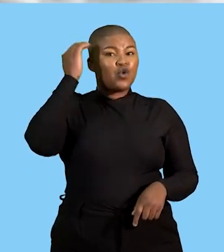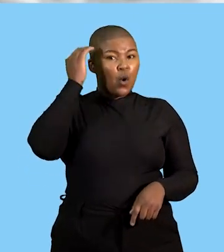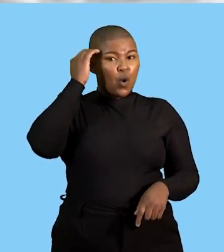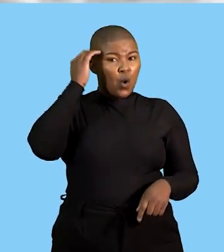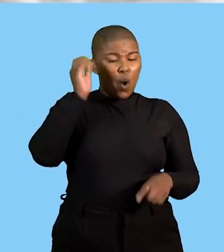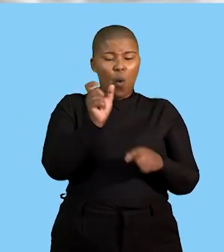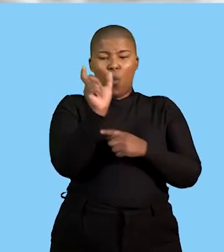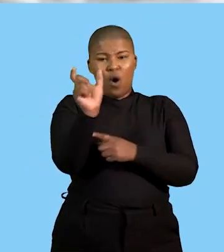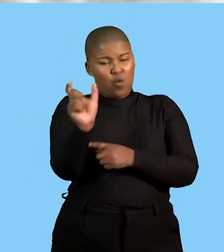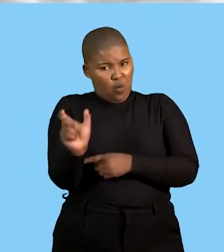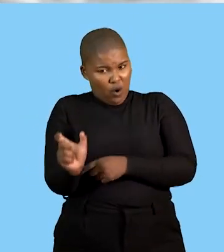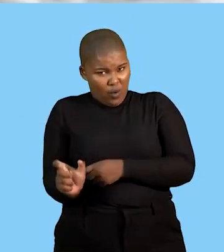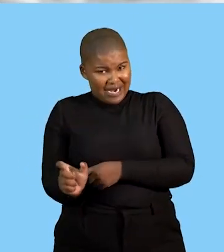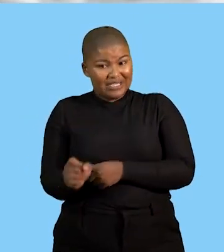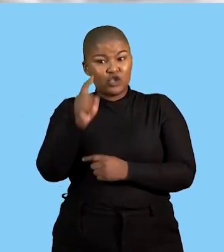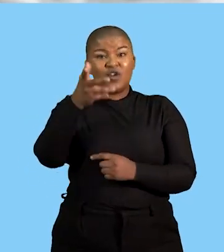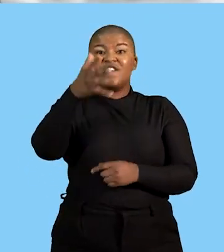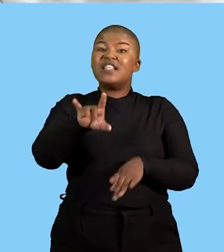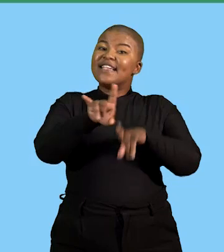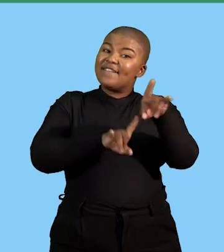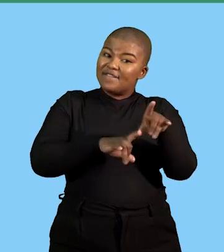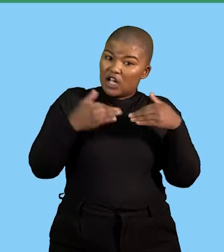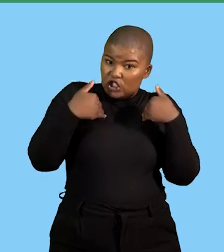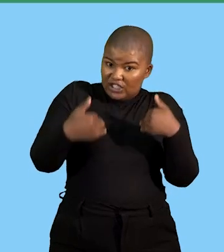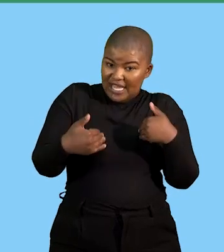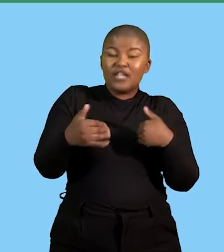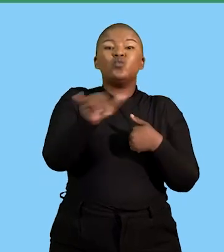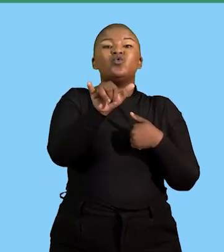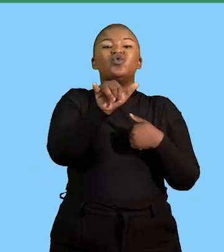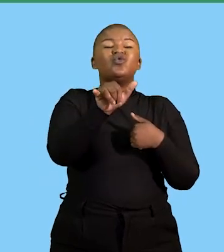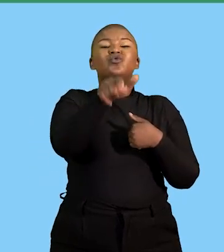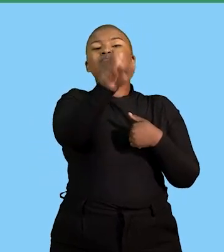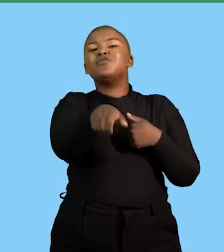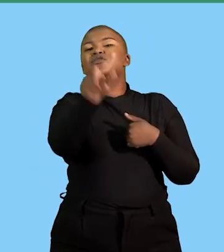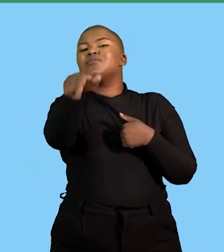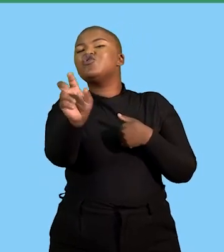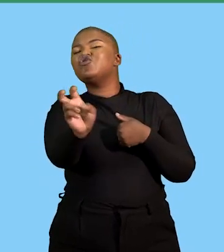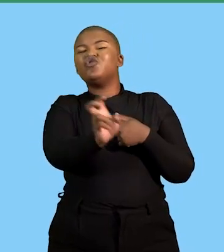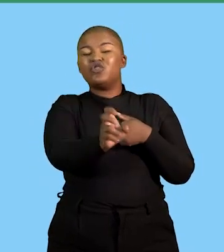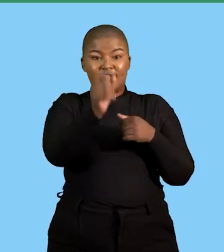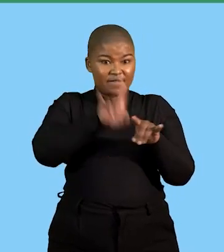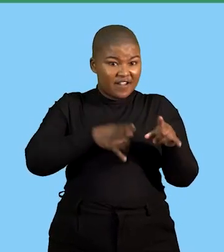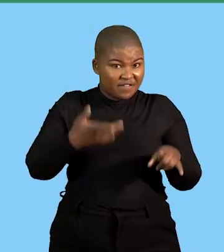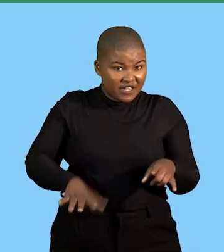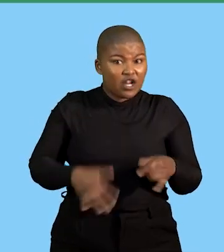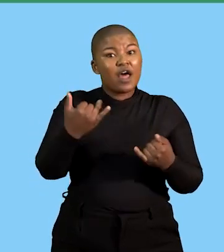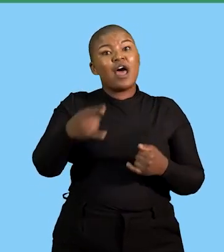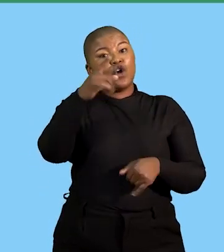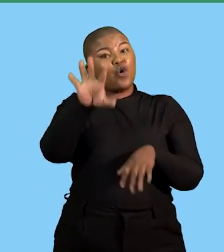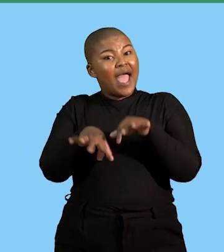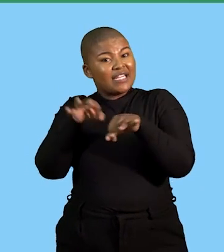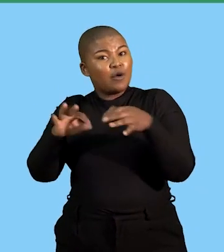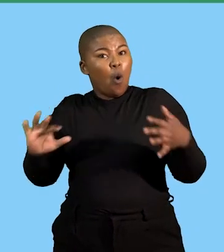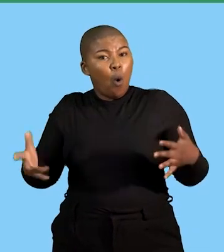note your keyword, because if you have failed to identify the correct type of personality, then when it comes to this question which requires